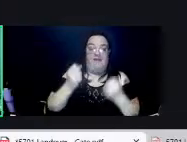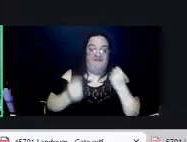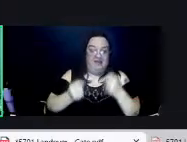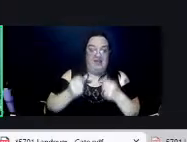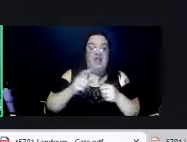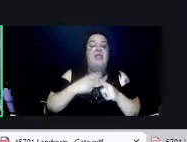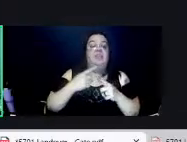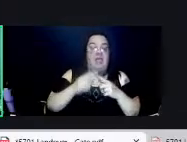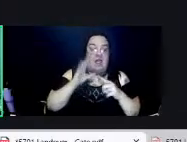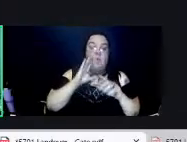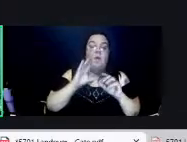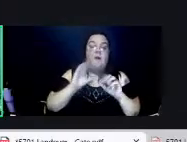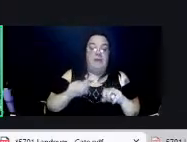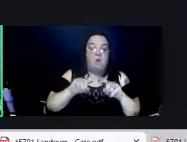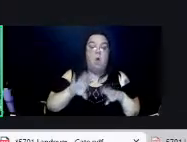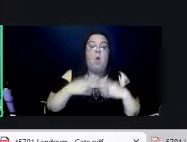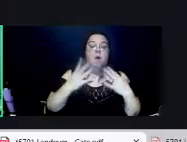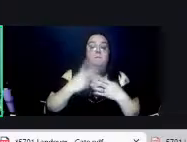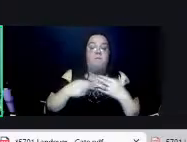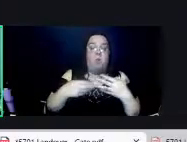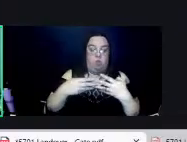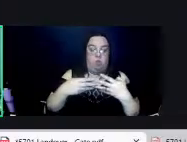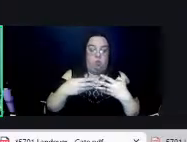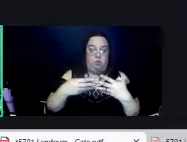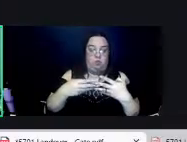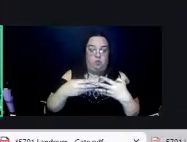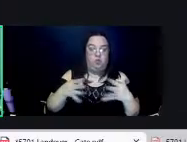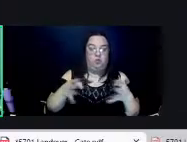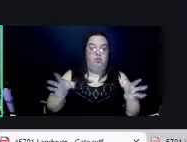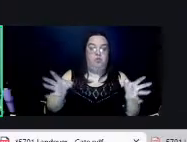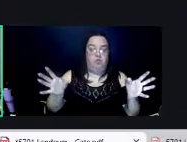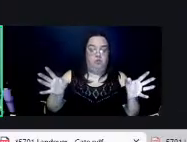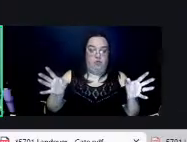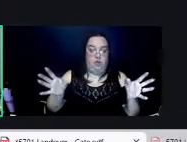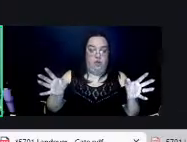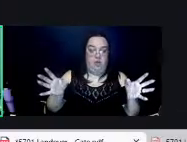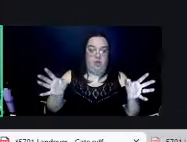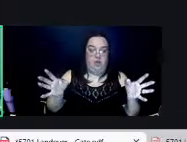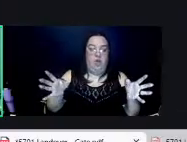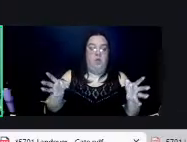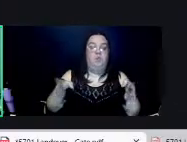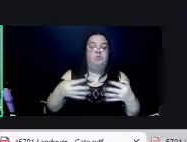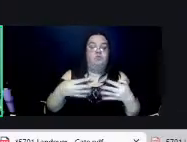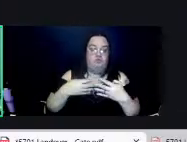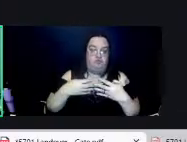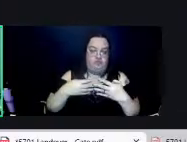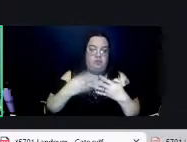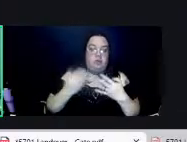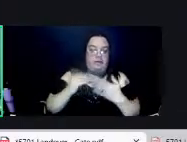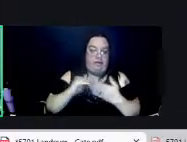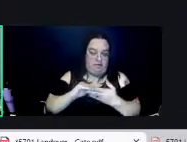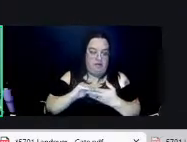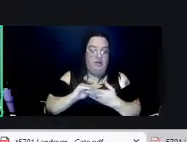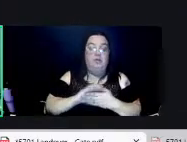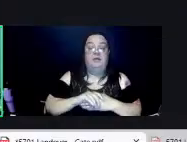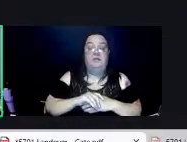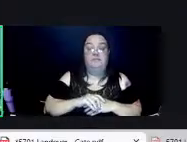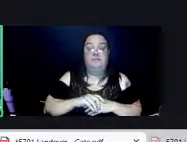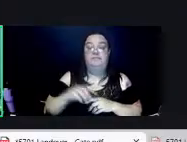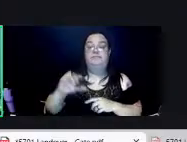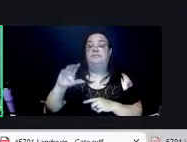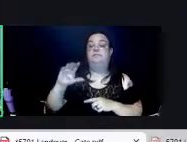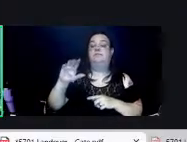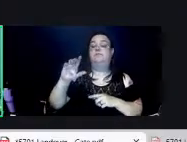both gates and close them back again. So if I may, just to